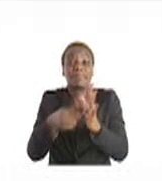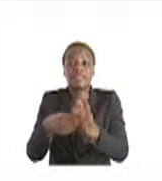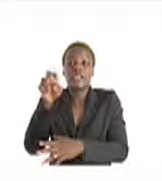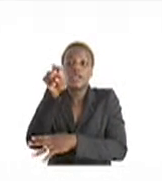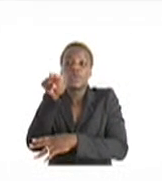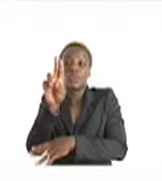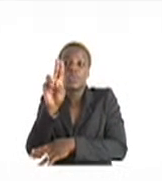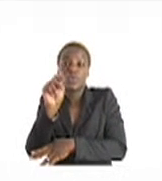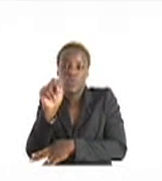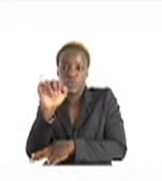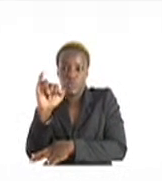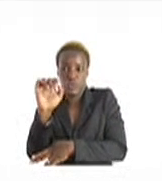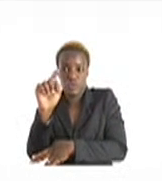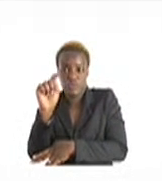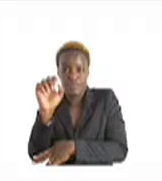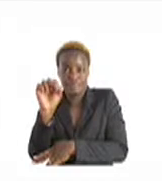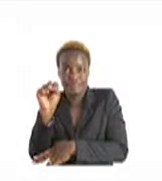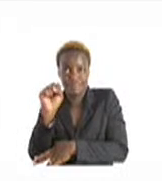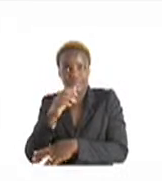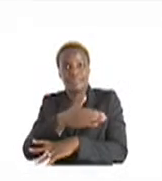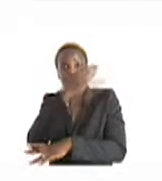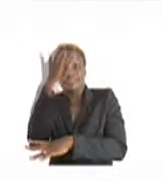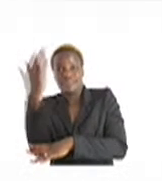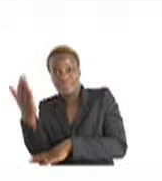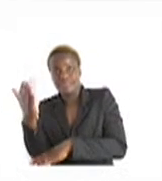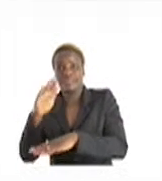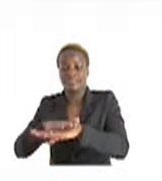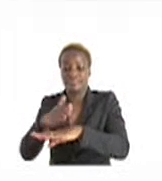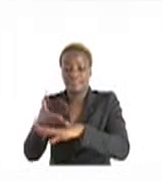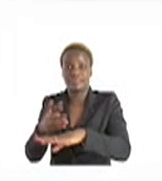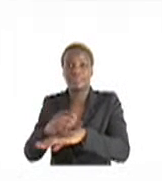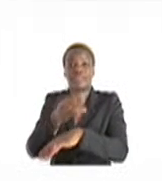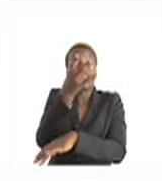units. Let's look at the next one,